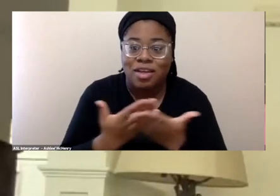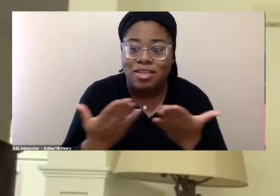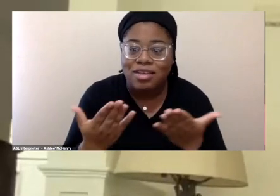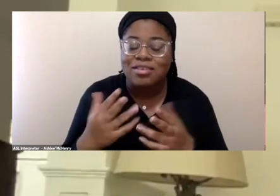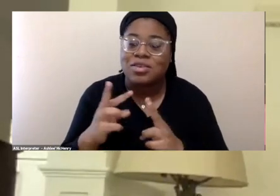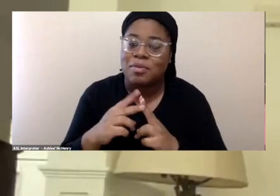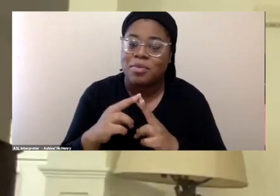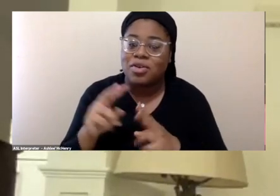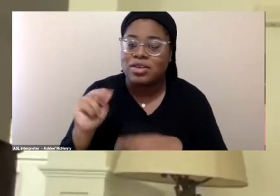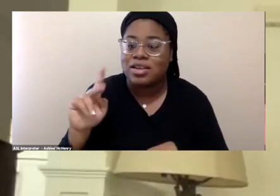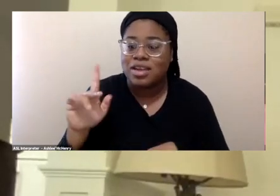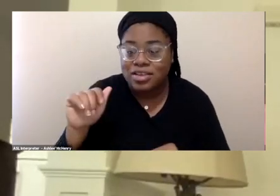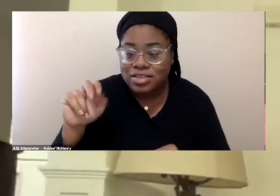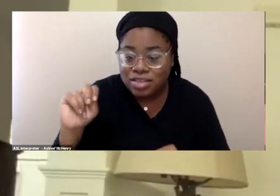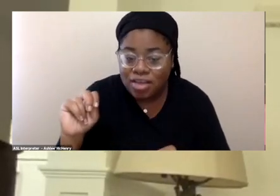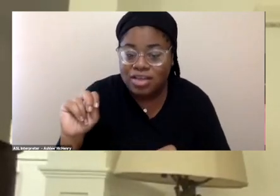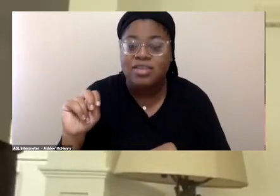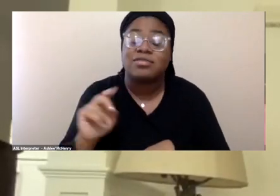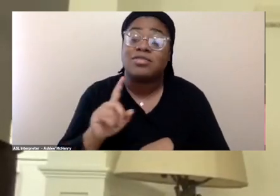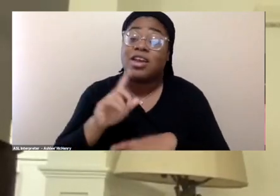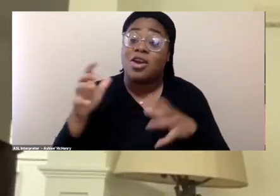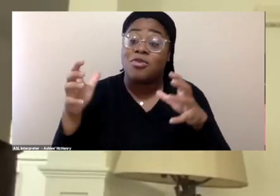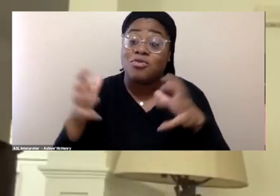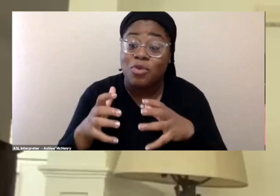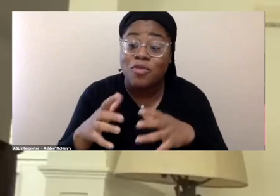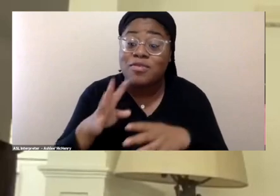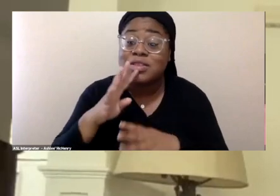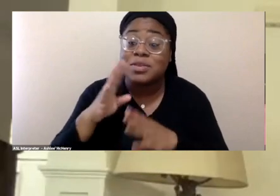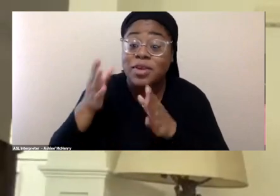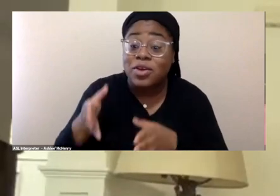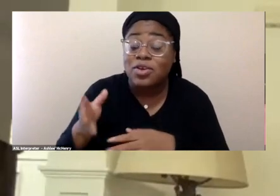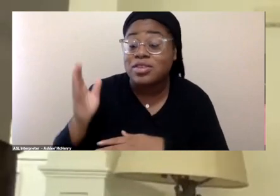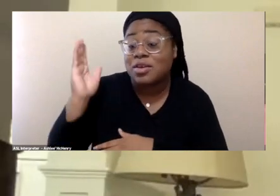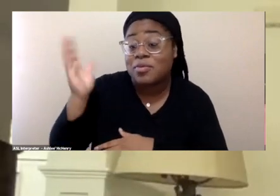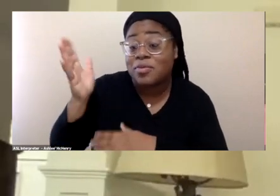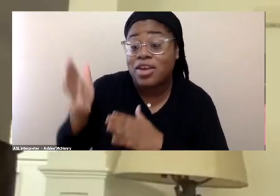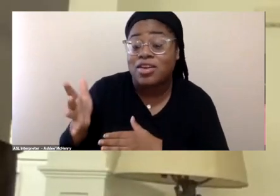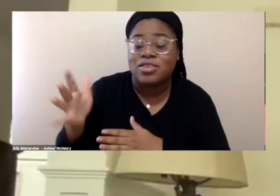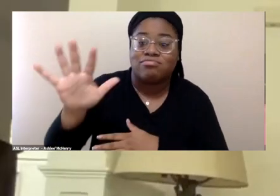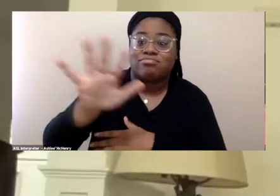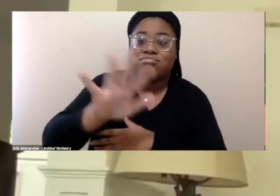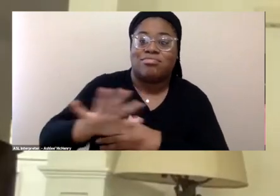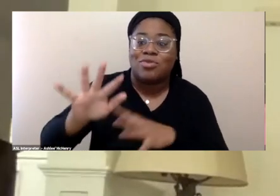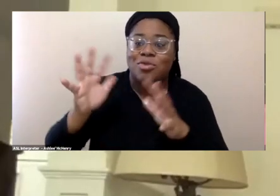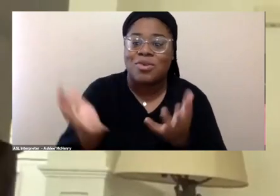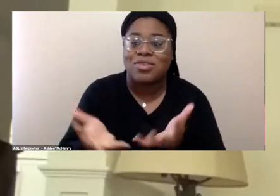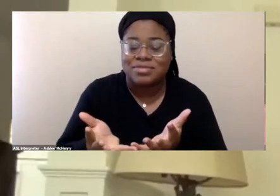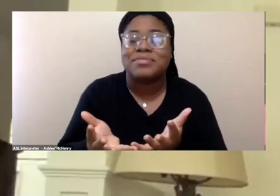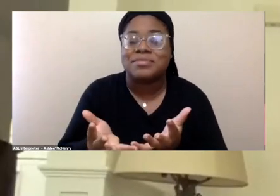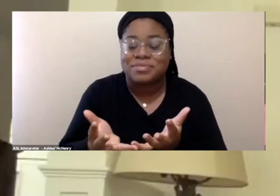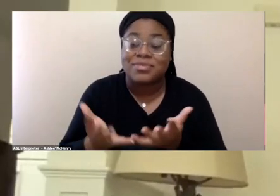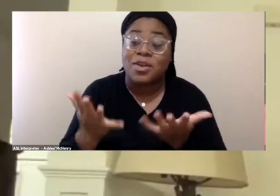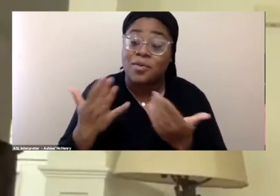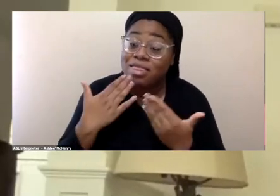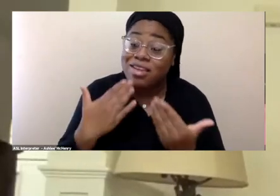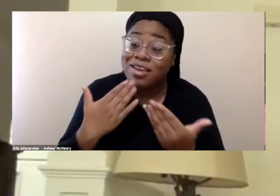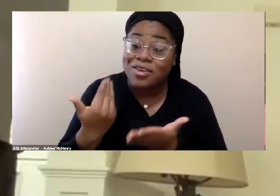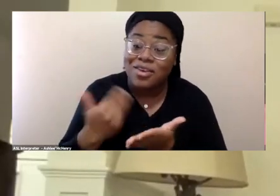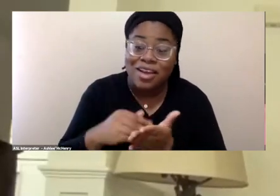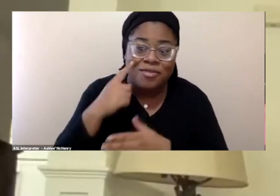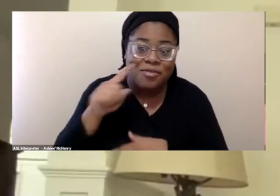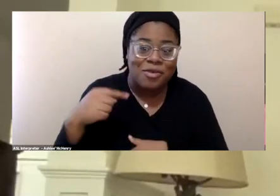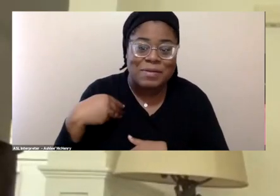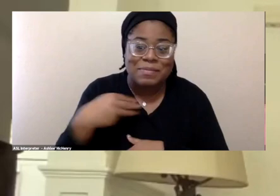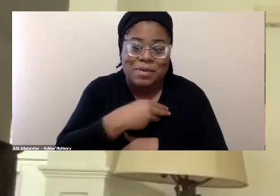Nielsen and our esteemed group of guest speakers and panelists from all over the globe. So I want to thank you again for being members